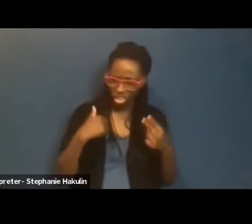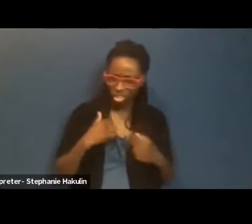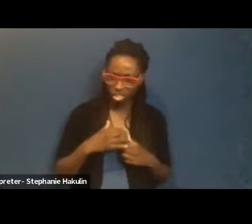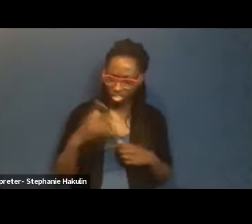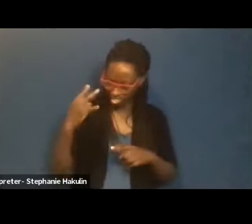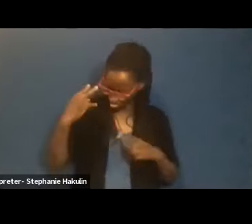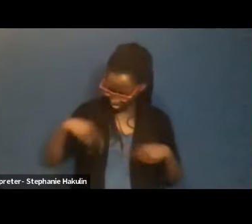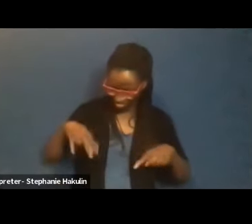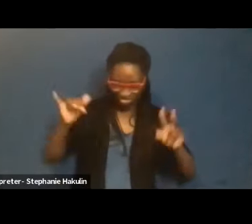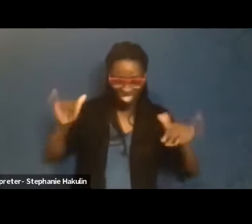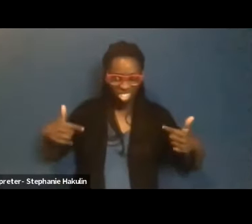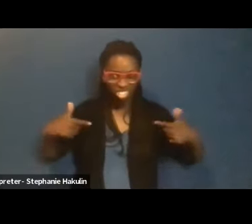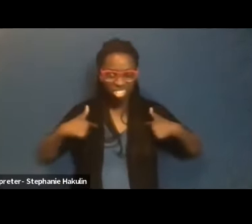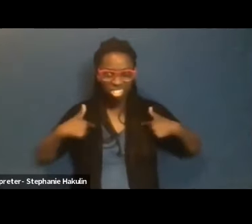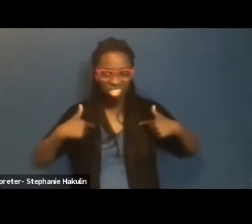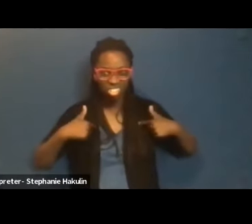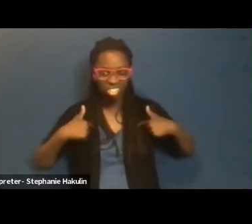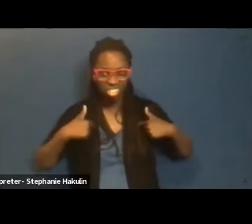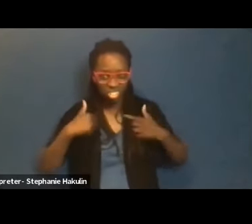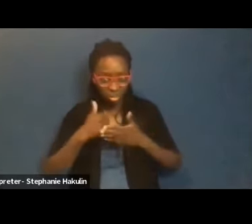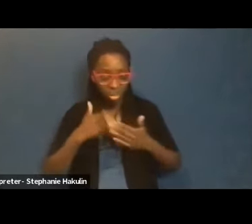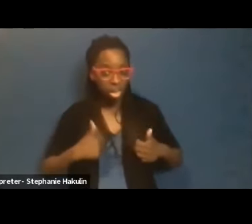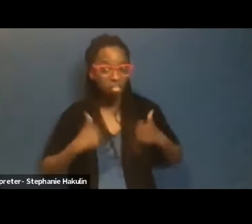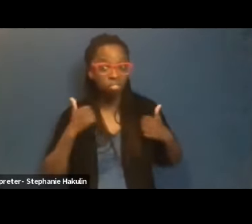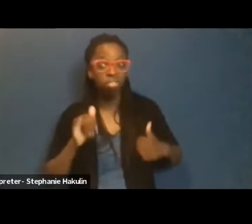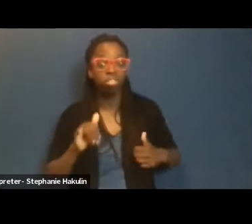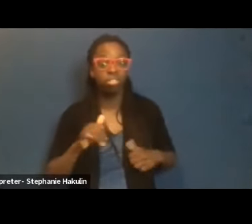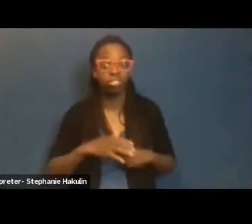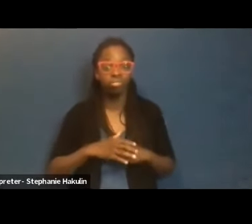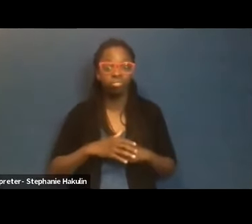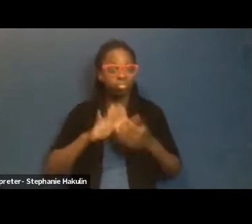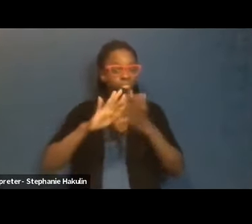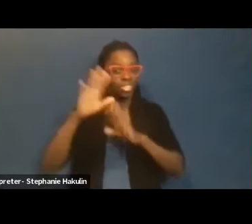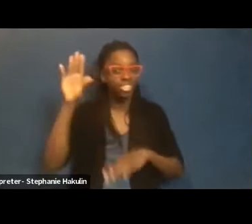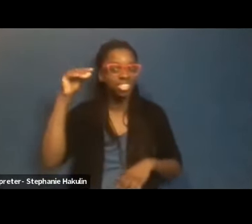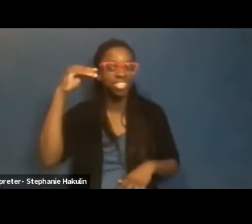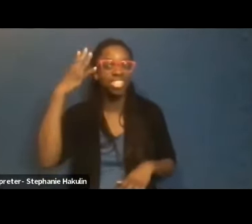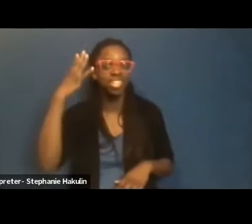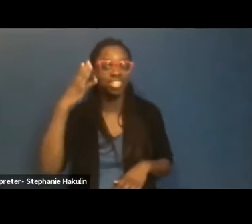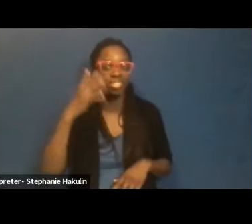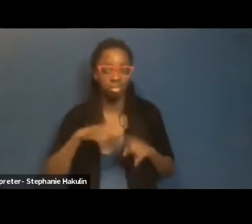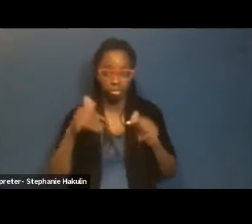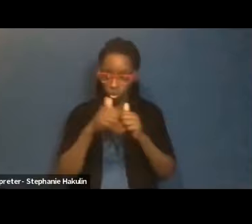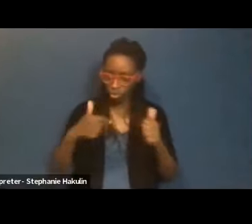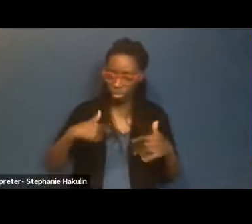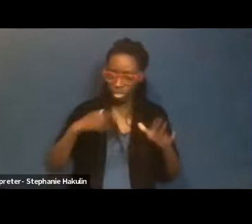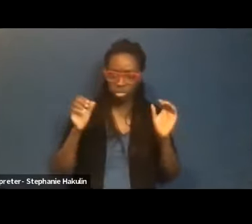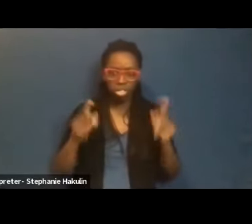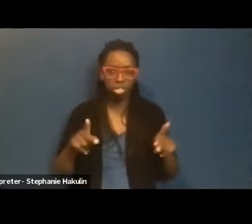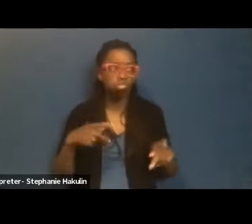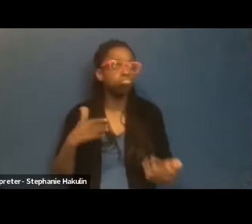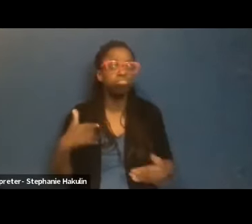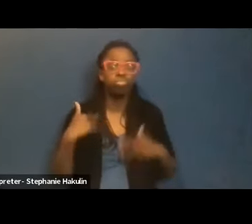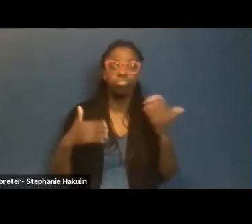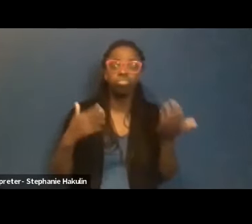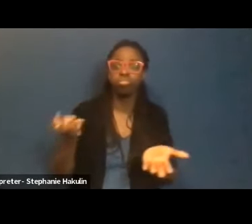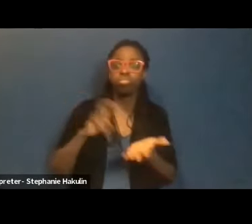me be your sun. Be the reason you know it's okay to wake up in the morning. Be the glory you bask in on a hot summer's